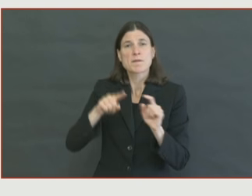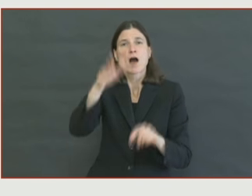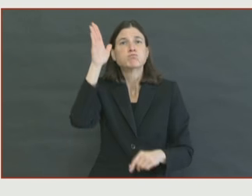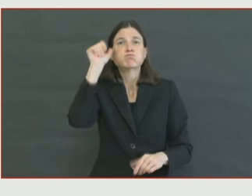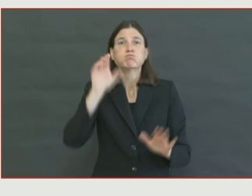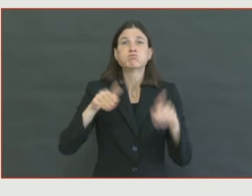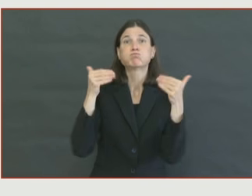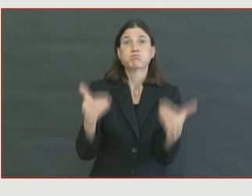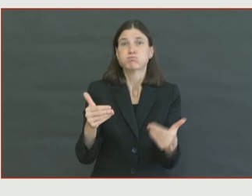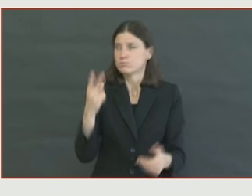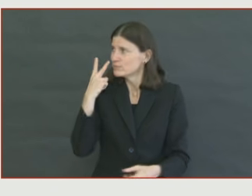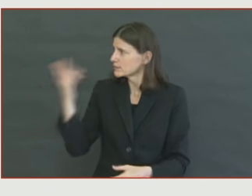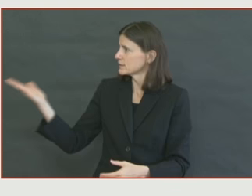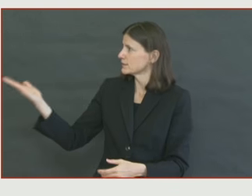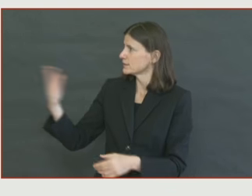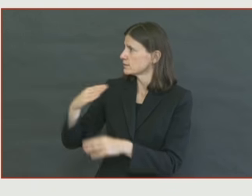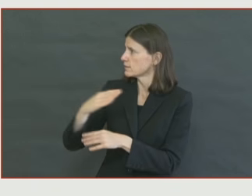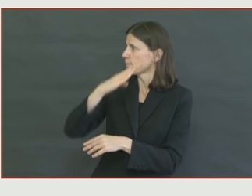in hospitalizations.